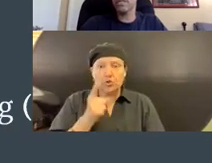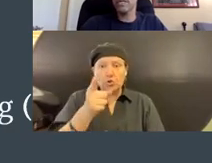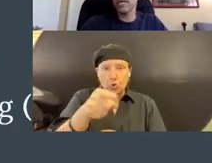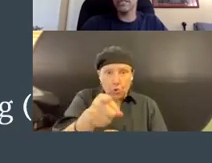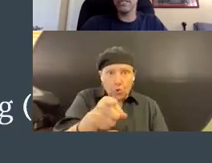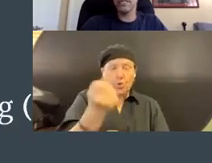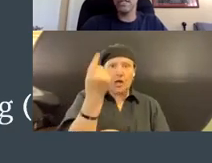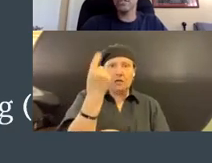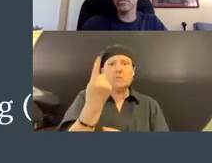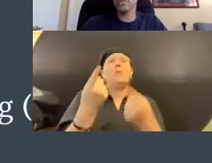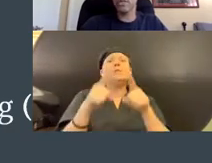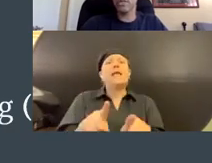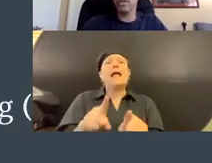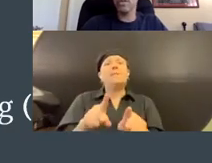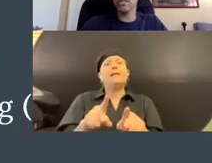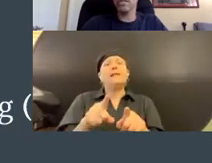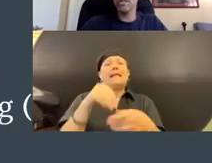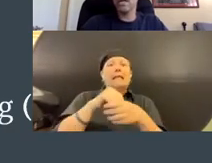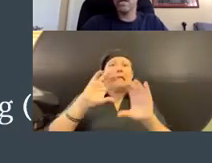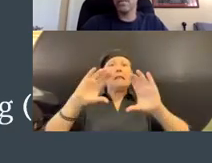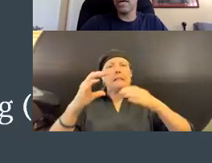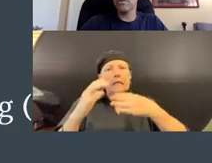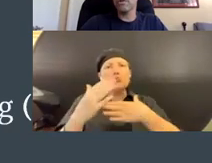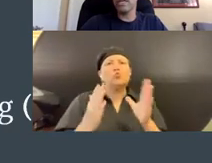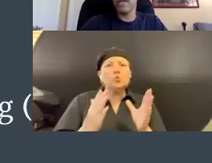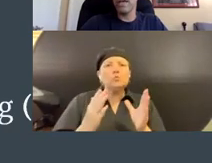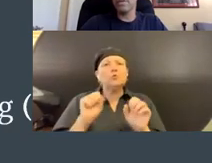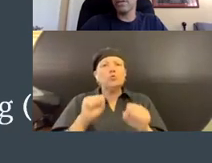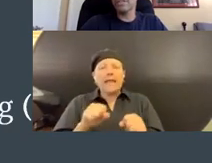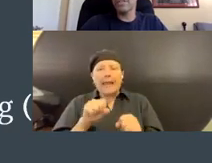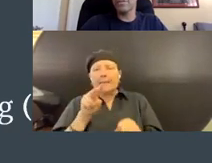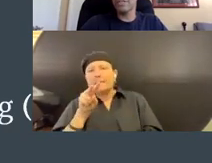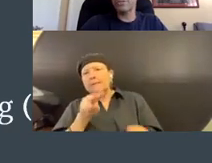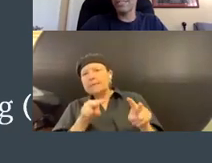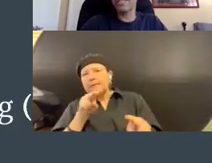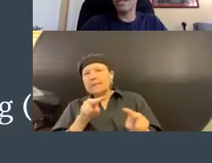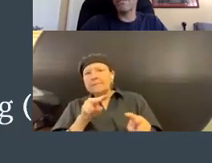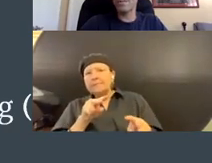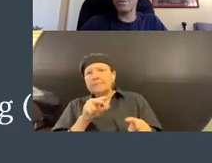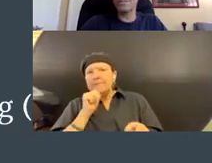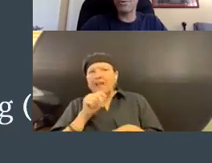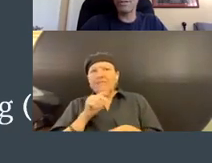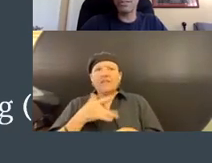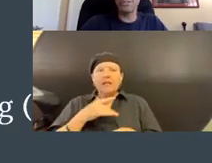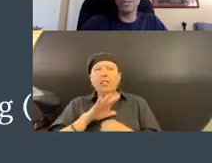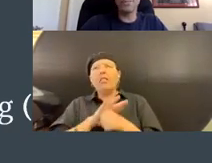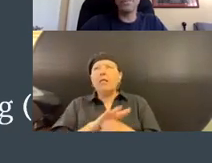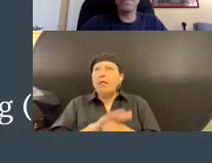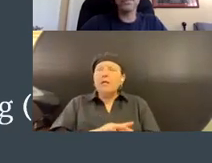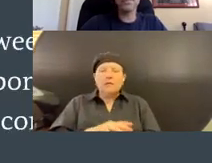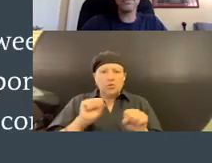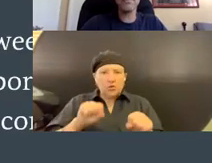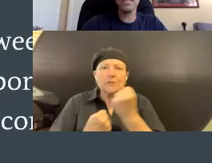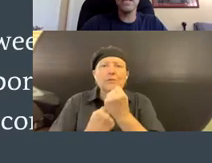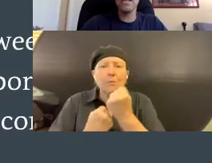being done in the classroom, so that you can adequately and without significant stress be able to support the children.